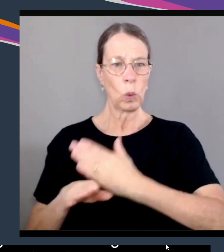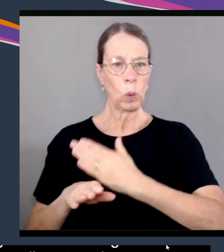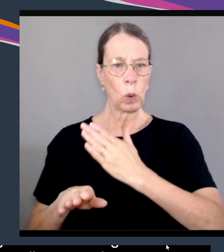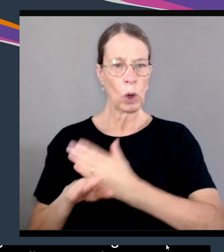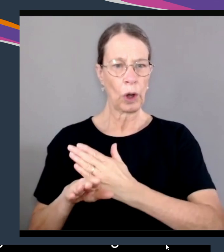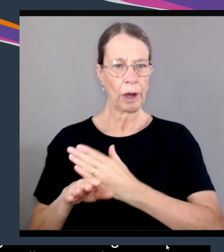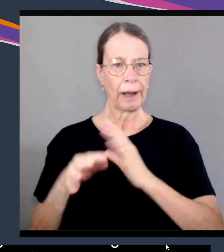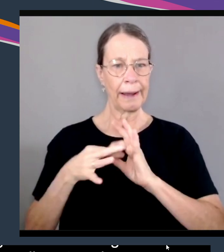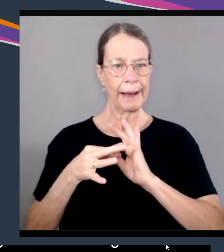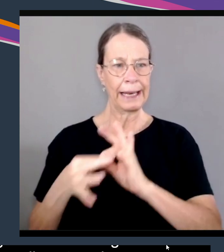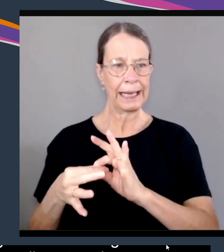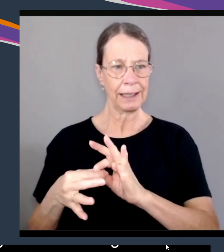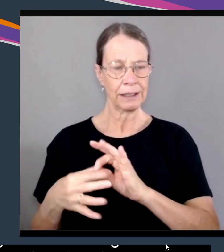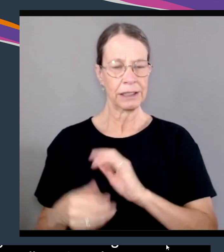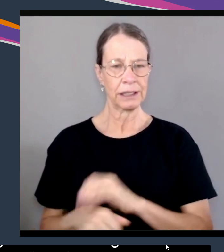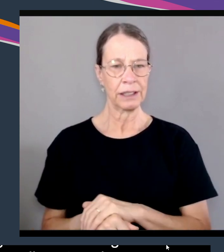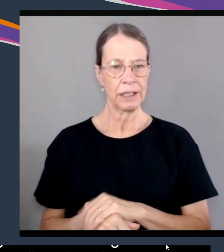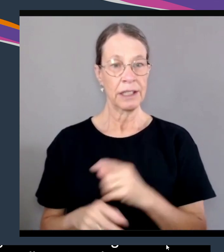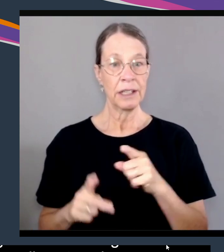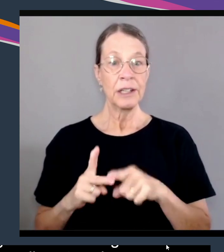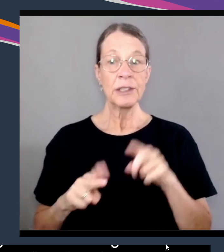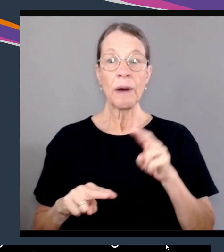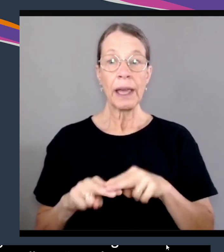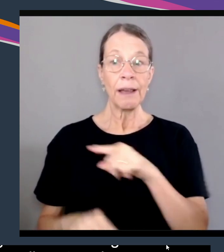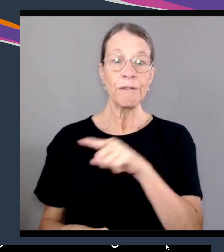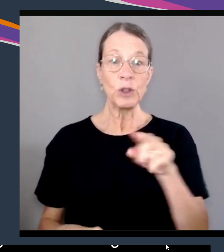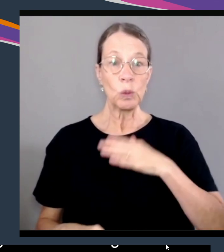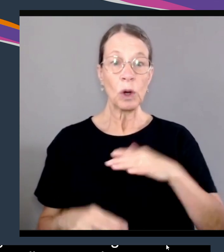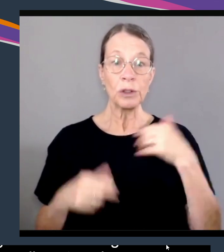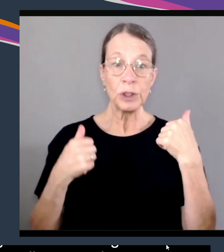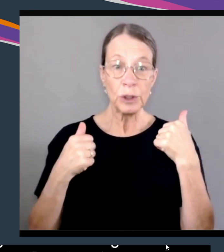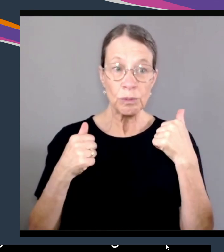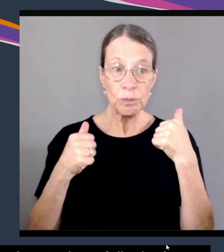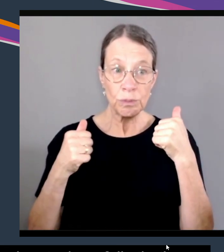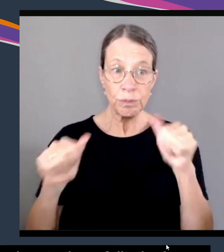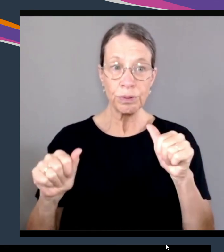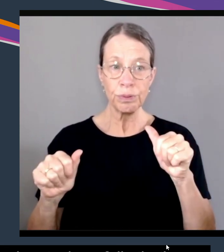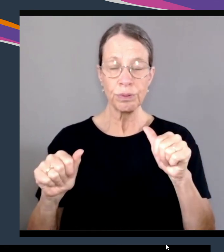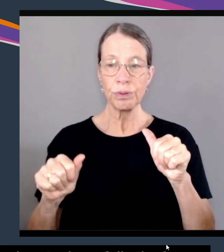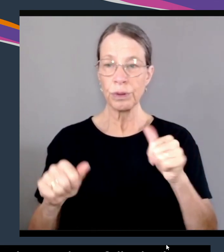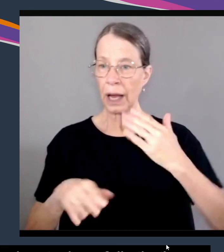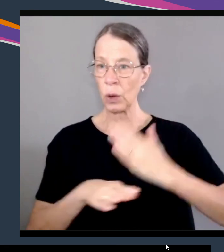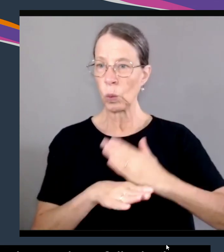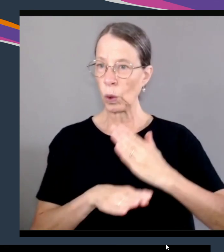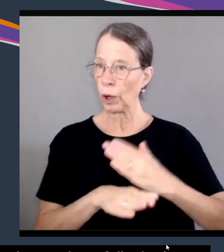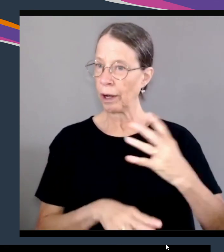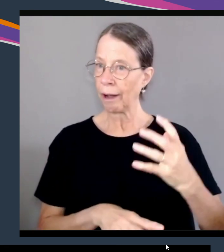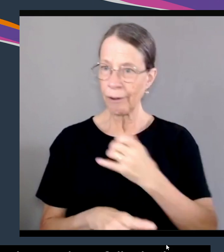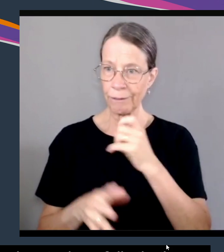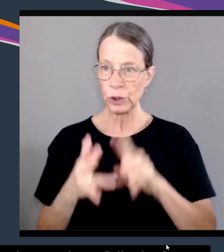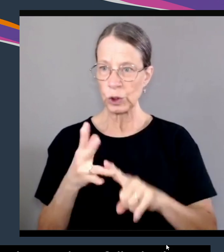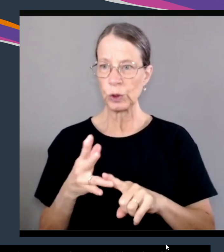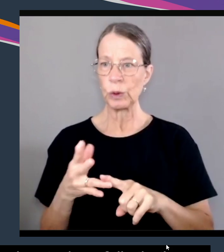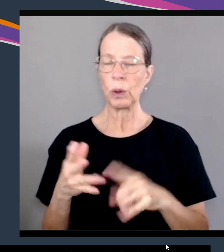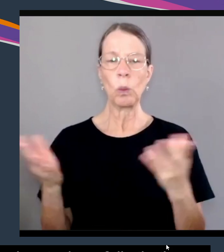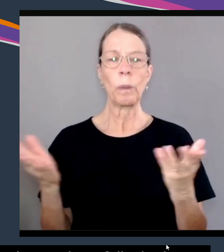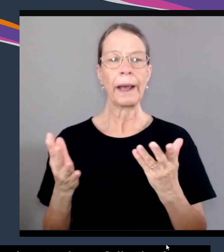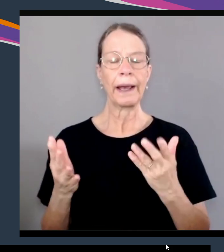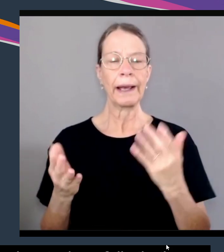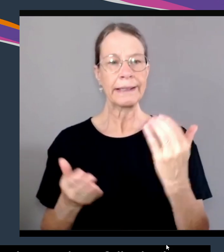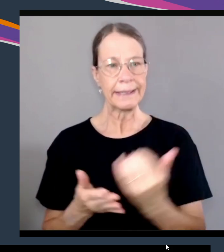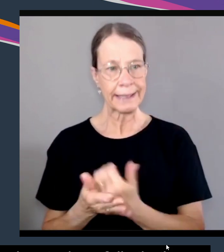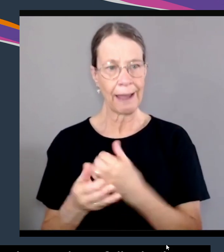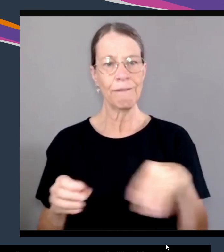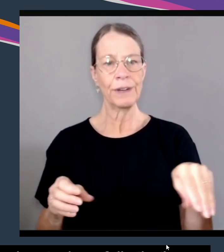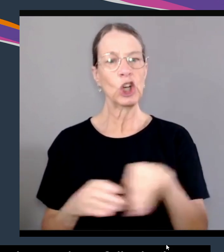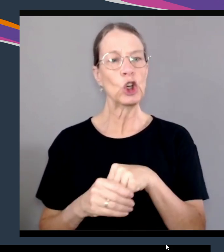be able to do it in a safe and inclusive environment. So what this means for you